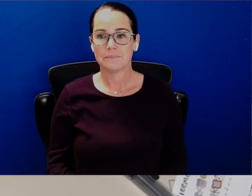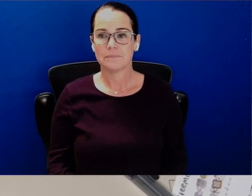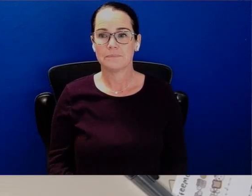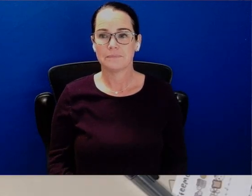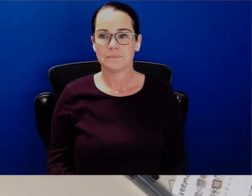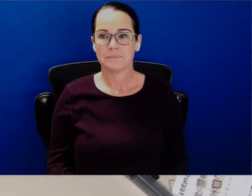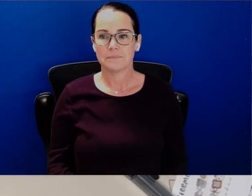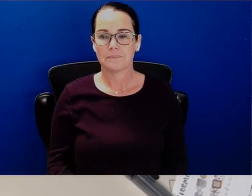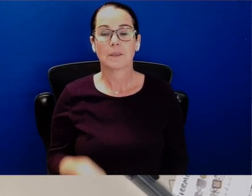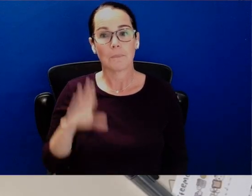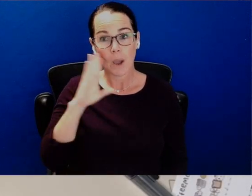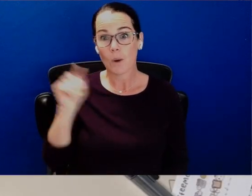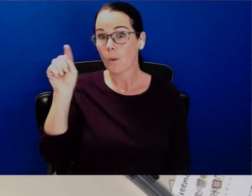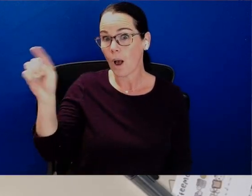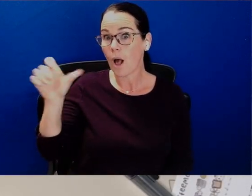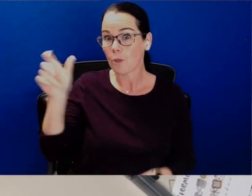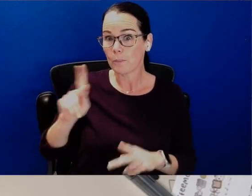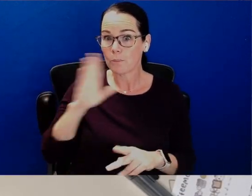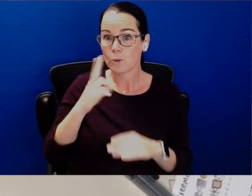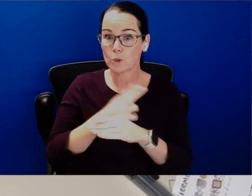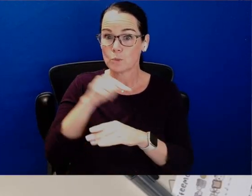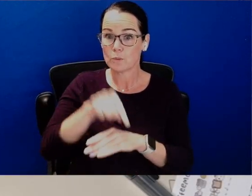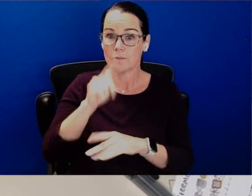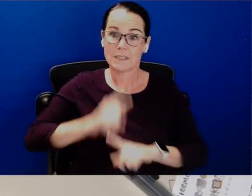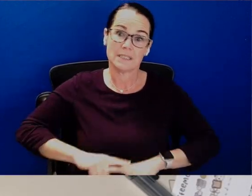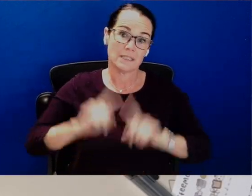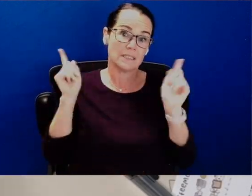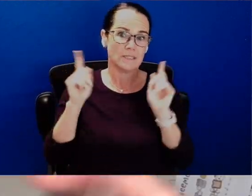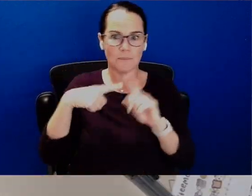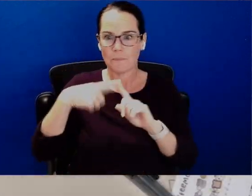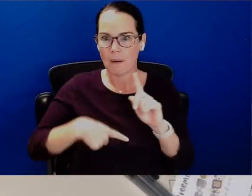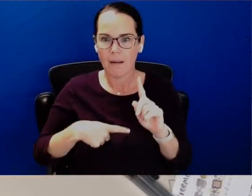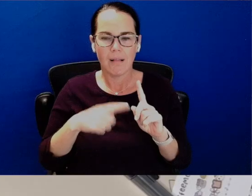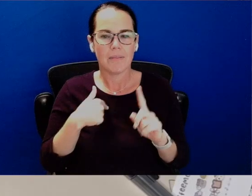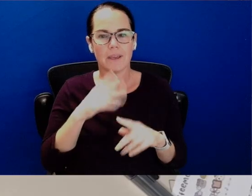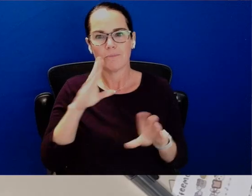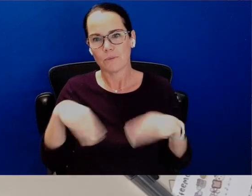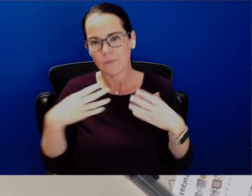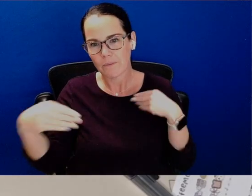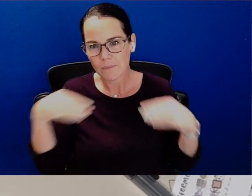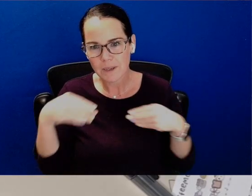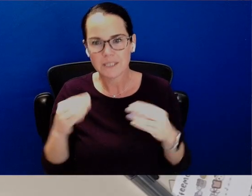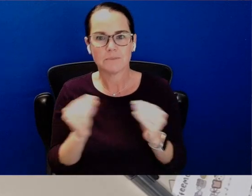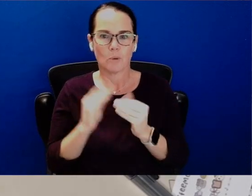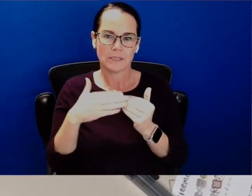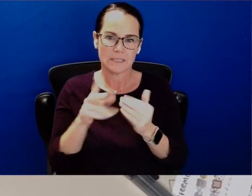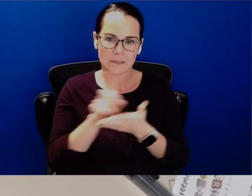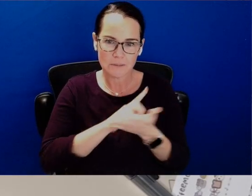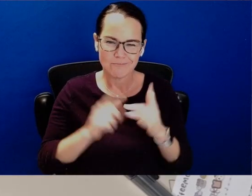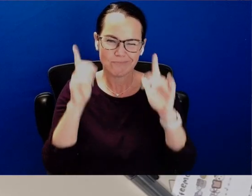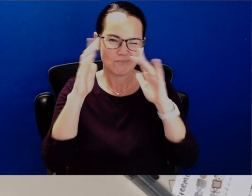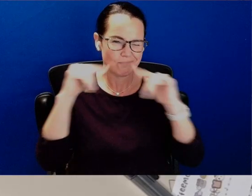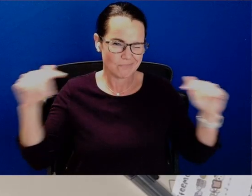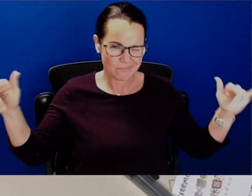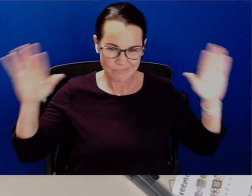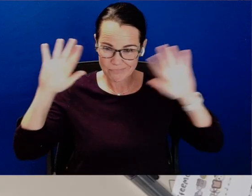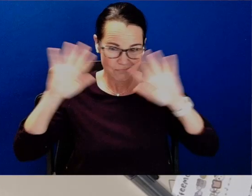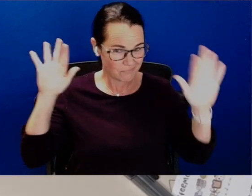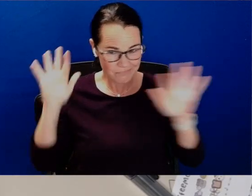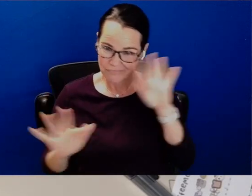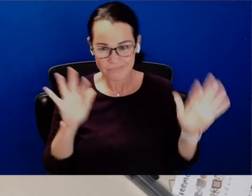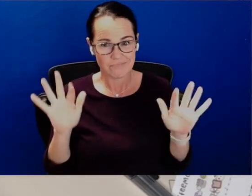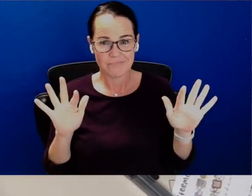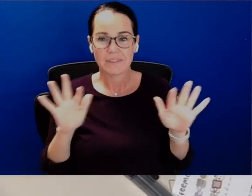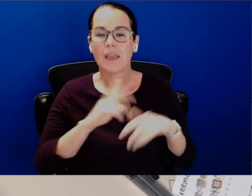But I know other people will use it for a different month. It gives flexibility. It's easier to design that way, blah, blah, blah, blah, blah, blah.